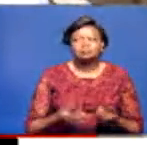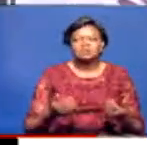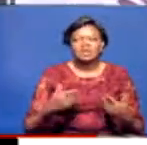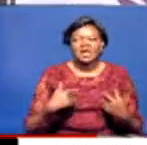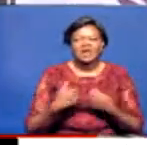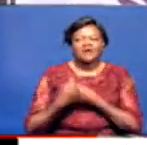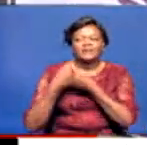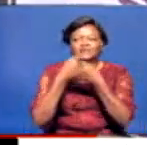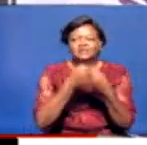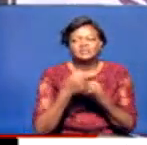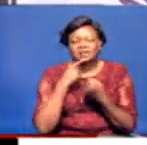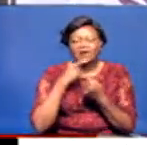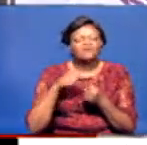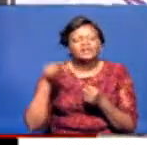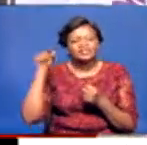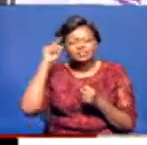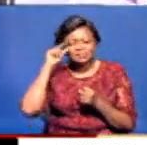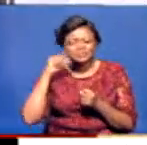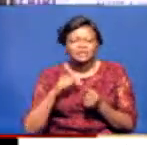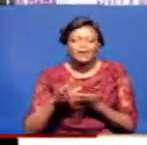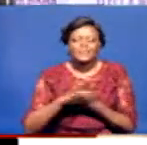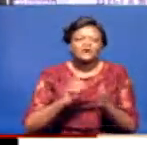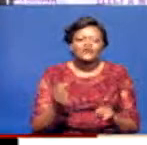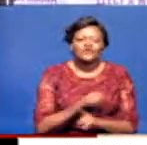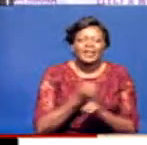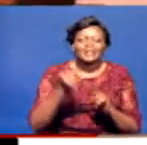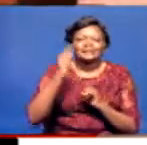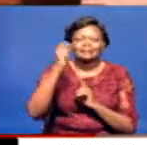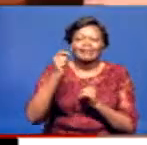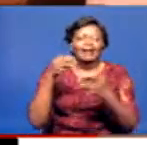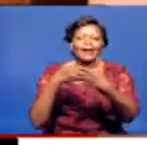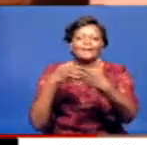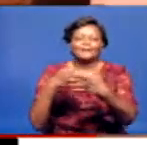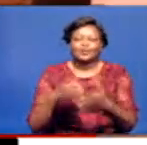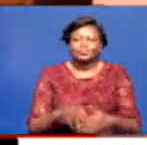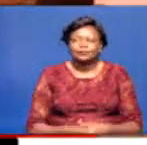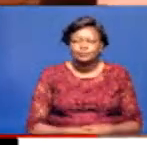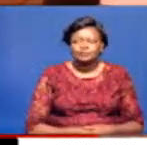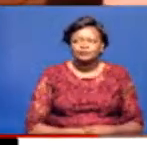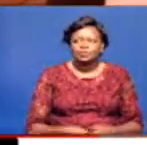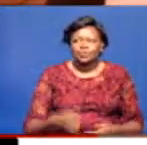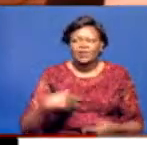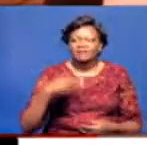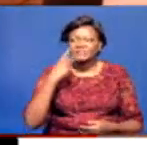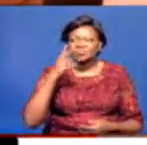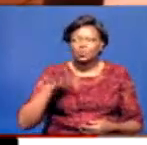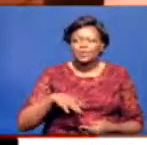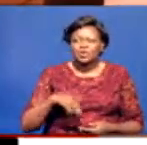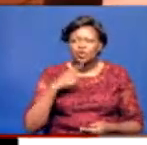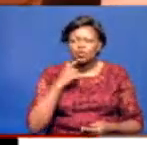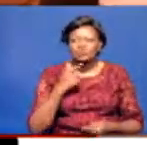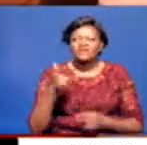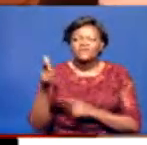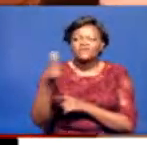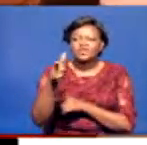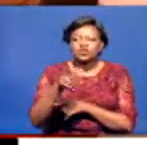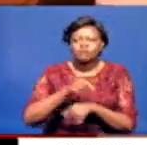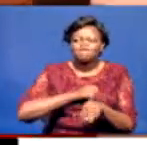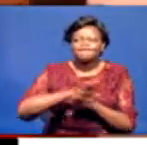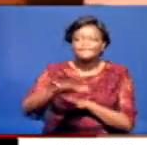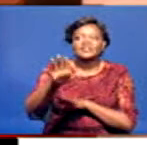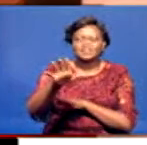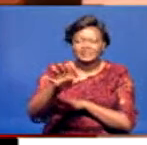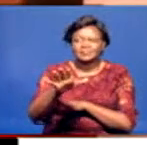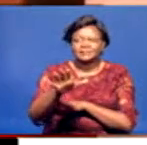citing gender-based violence as a key impediment. We've seen women whose videos are circulating on